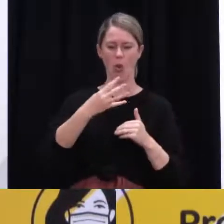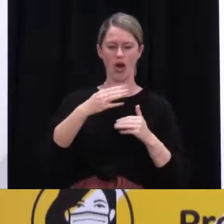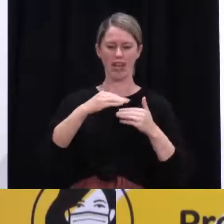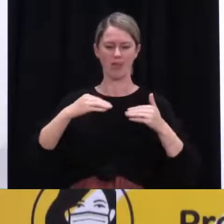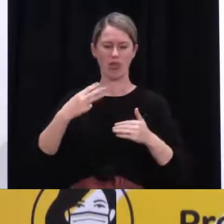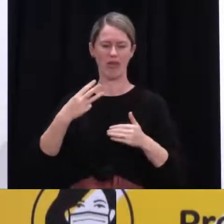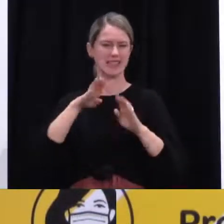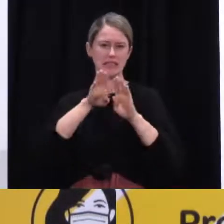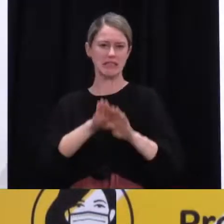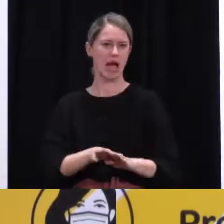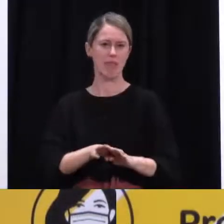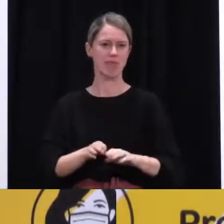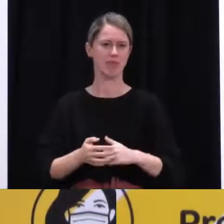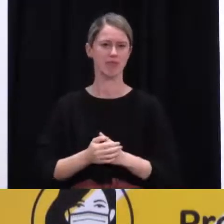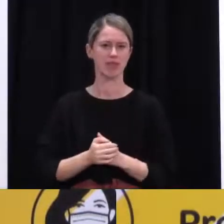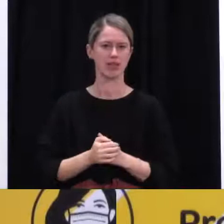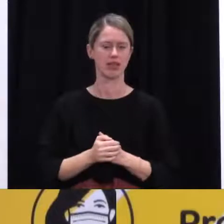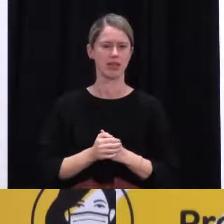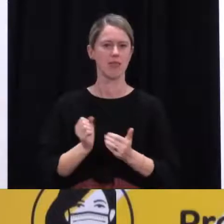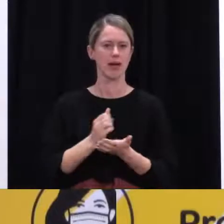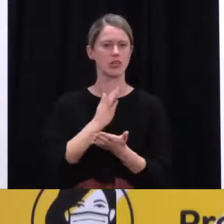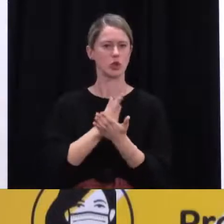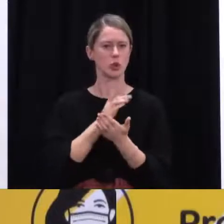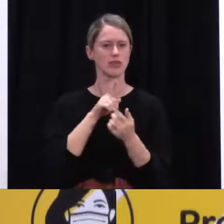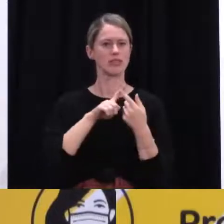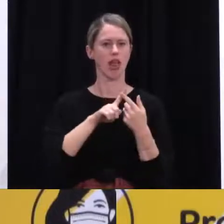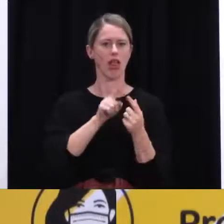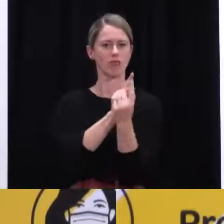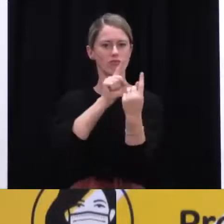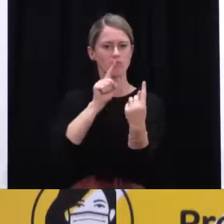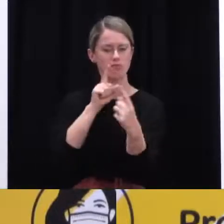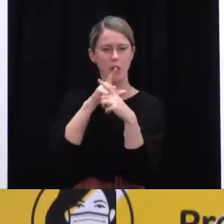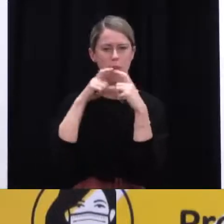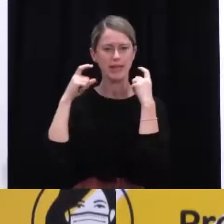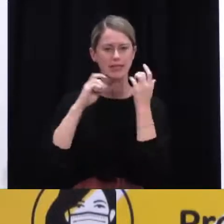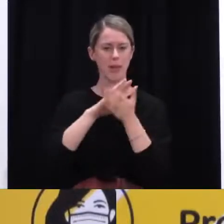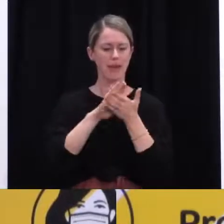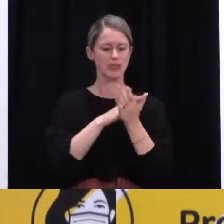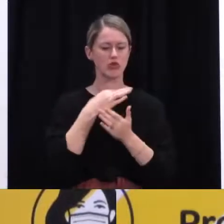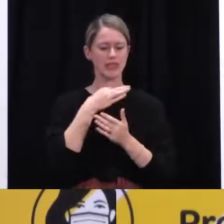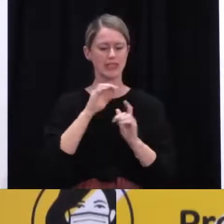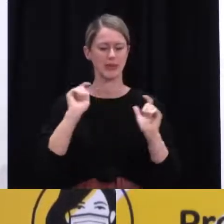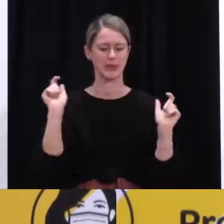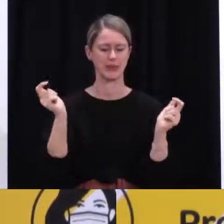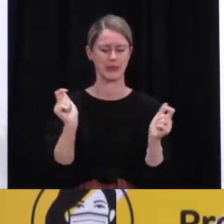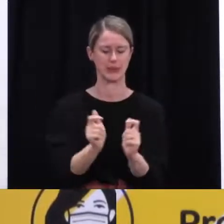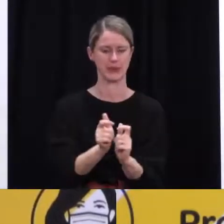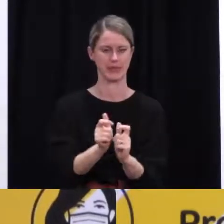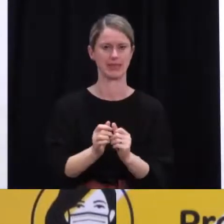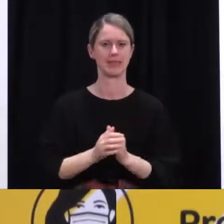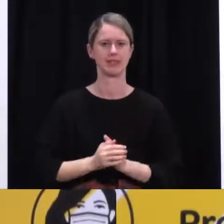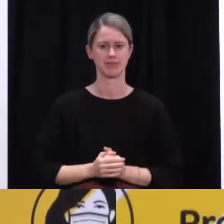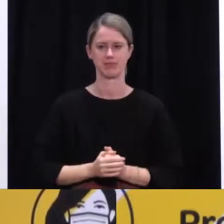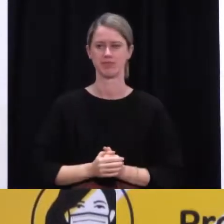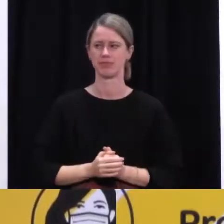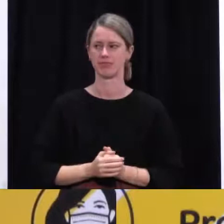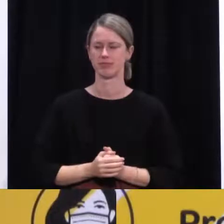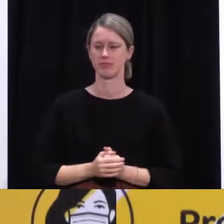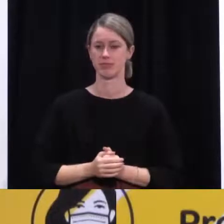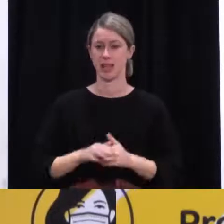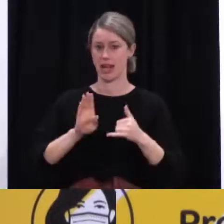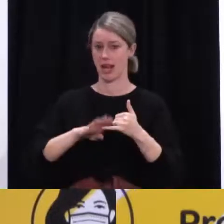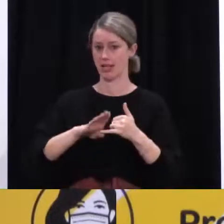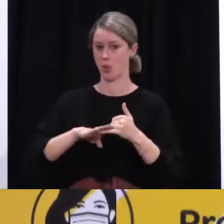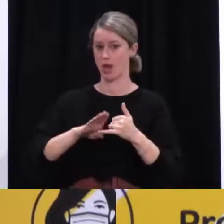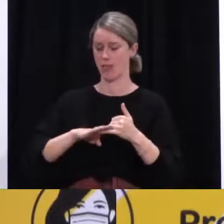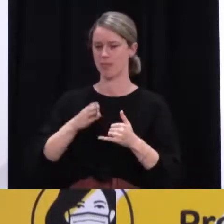is, keeping those measures in place to reduce any residual risk there could be of people transmitting the virus between each other. Luke, lucky